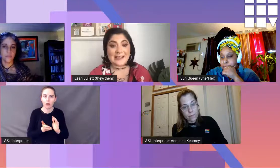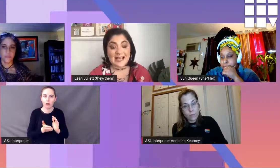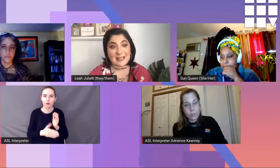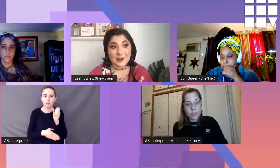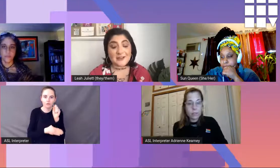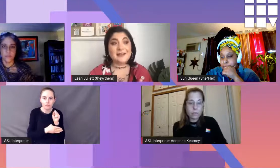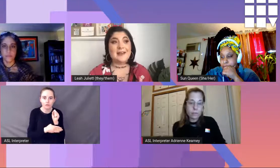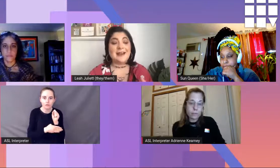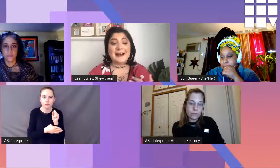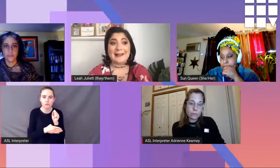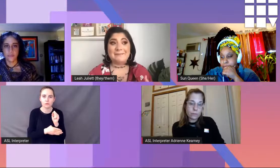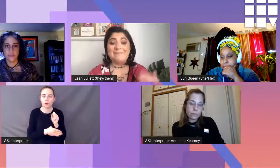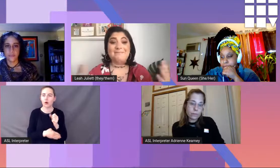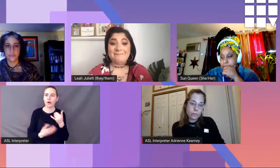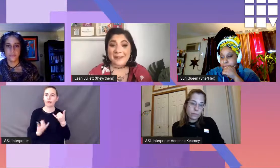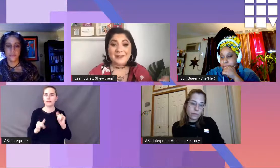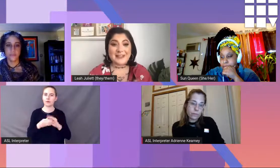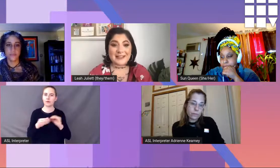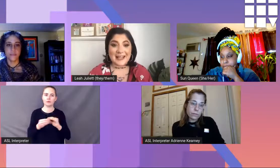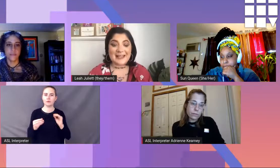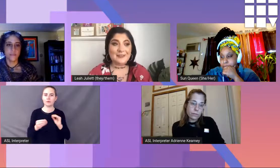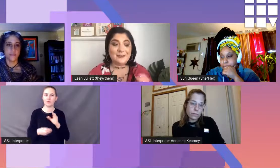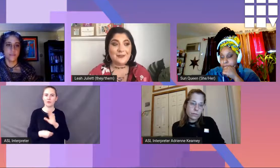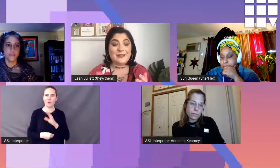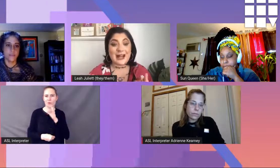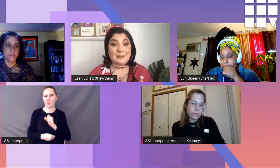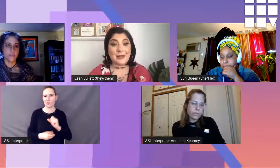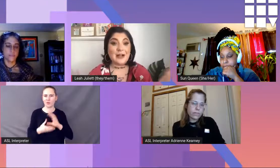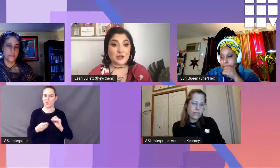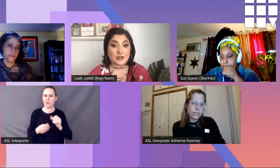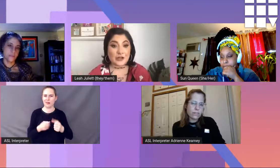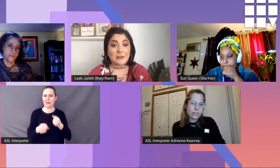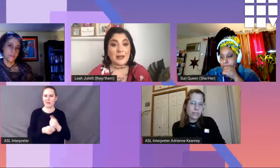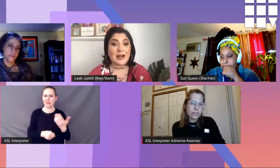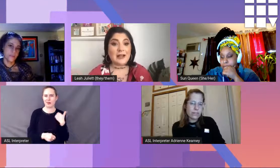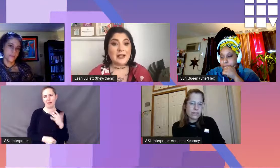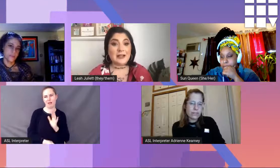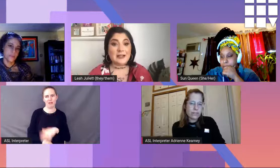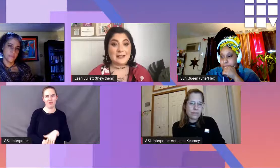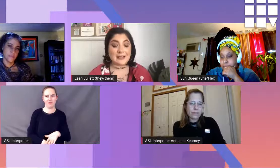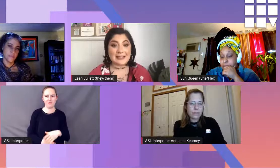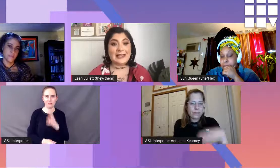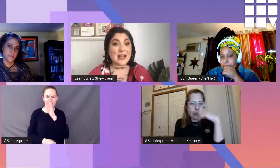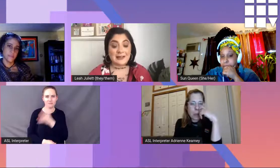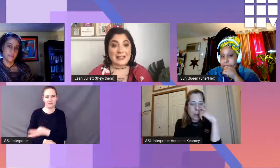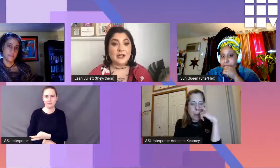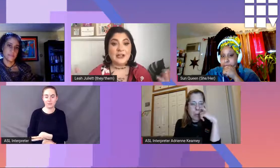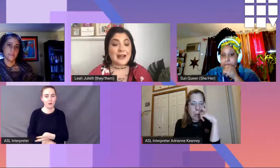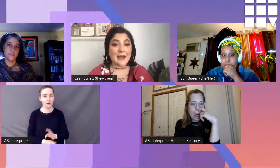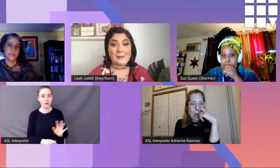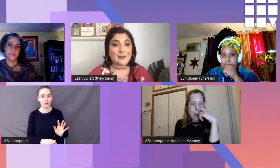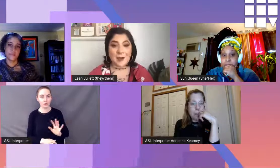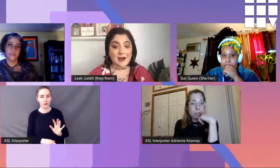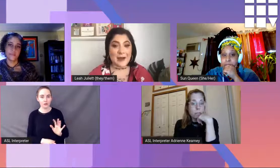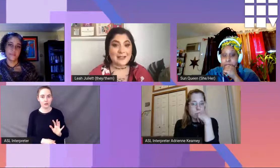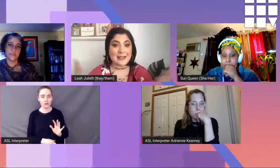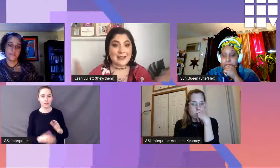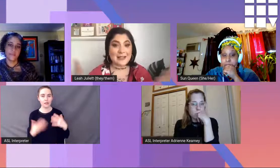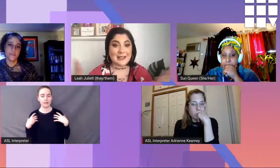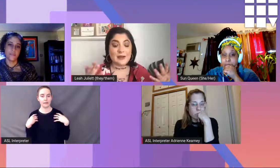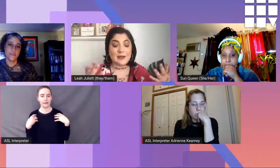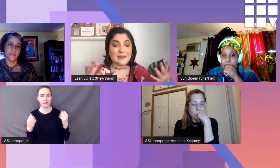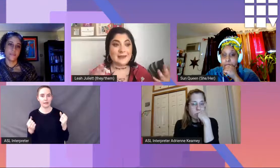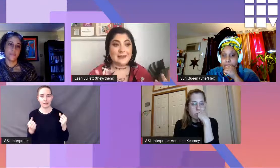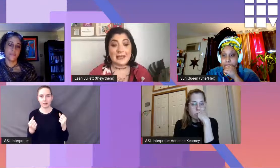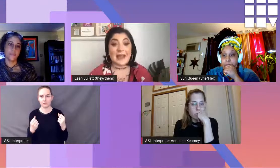It's been 10 years. Here's the thing. There's no timeline on trauma. Healing is not linear. And I'm allowed to talk about this